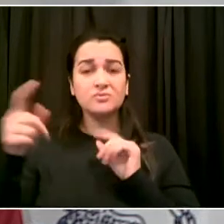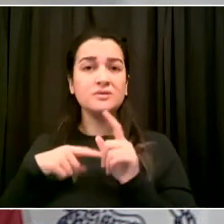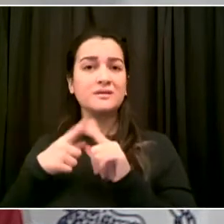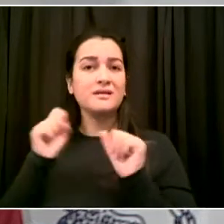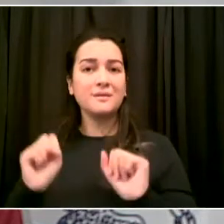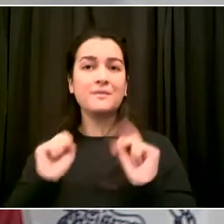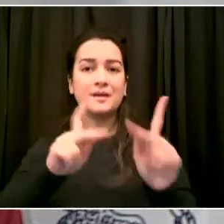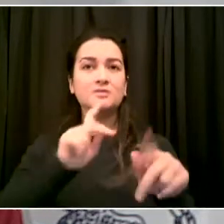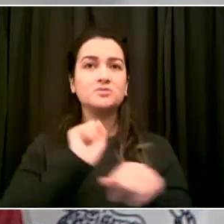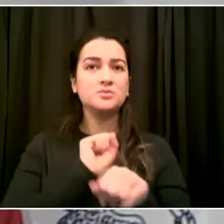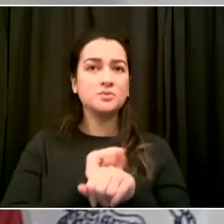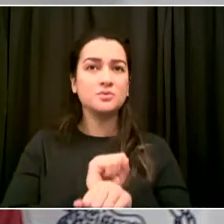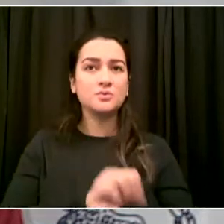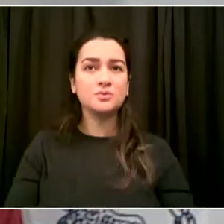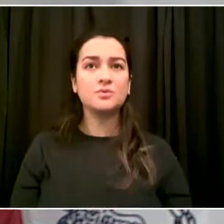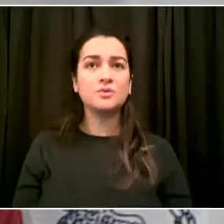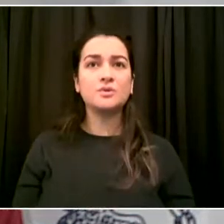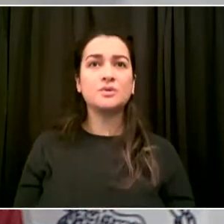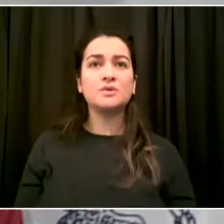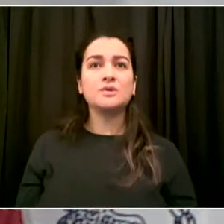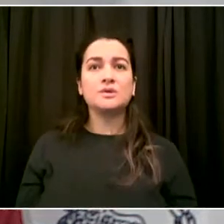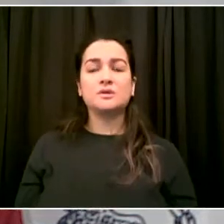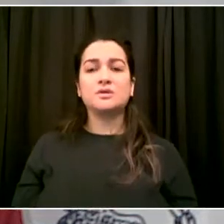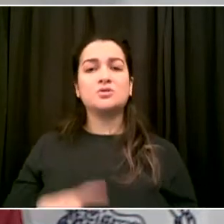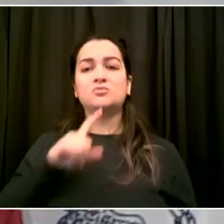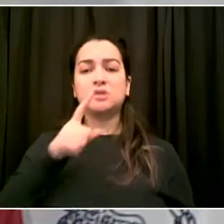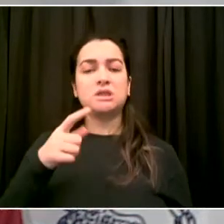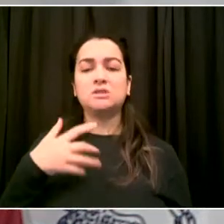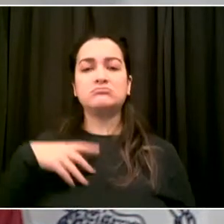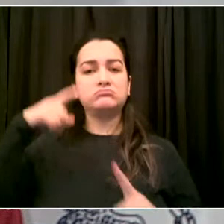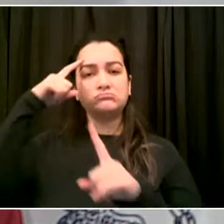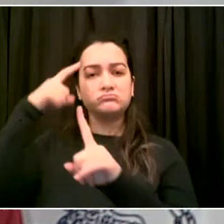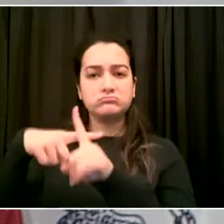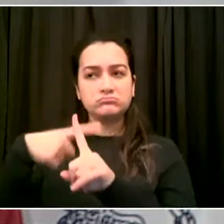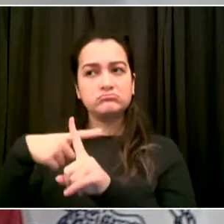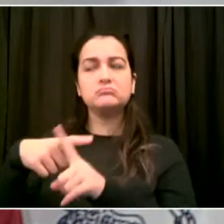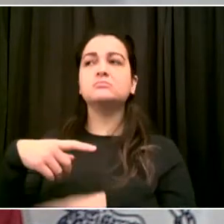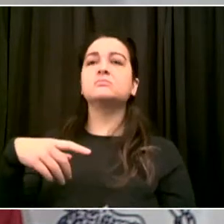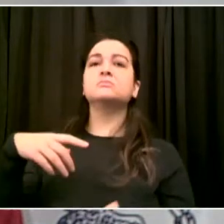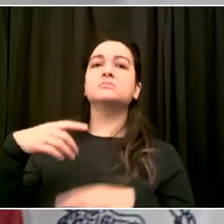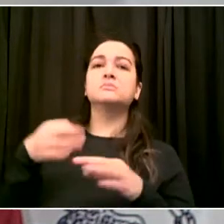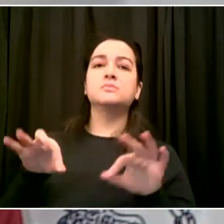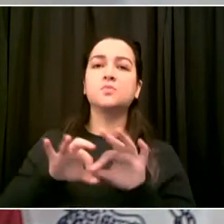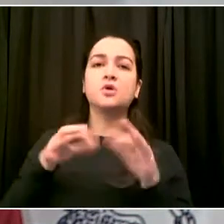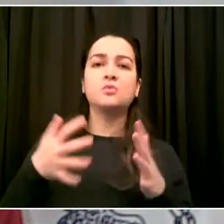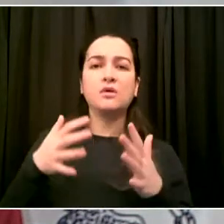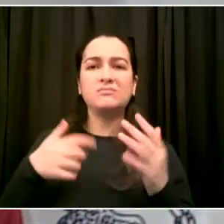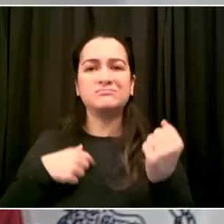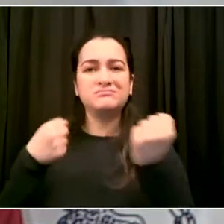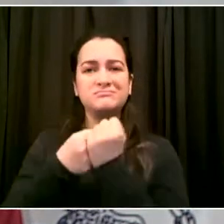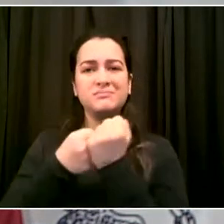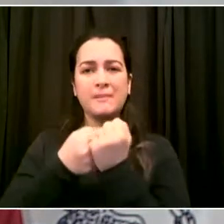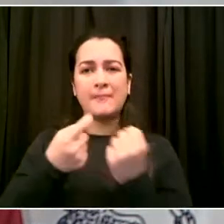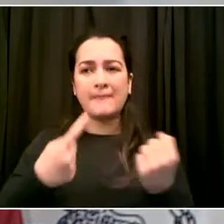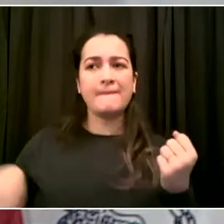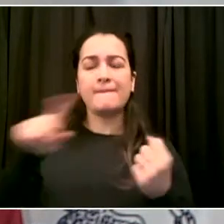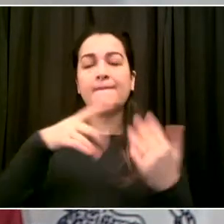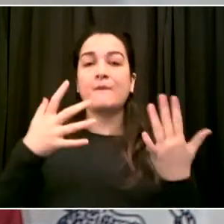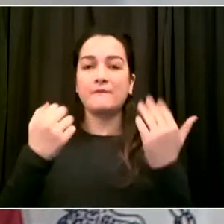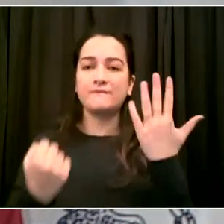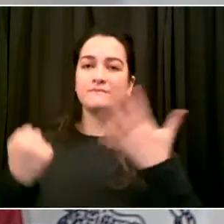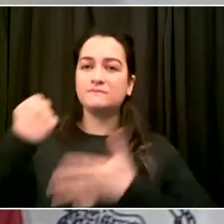be vaccinated so we can restart our court system, get our trials back, make sure there are consequences for people who are found